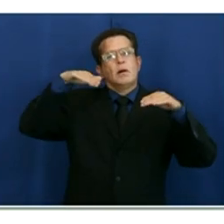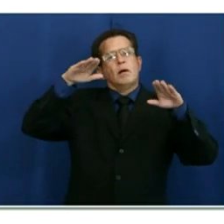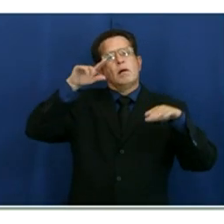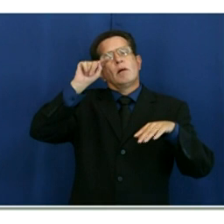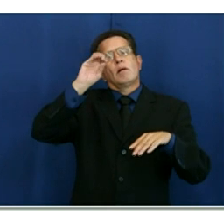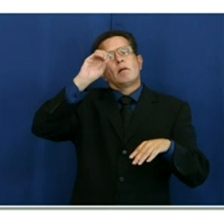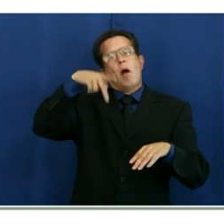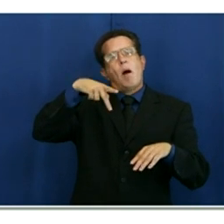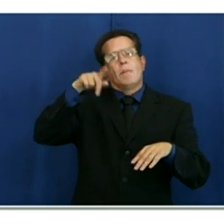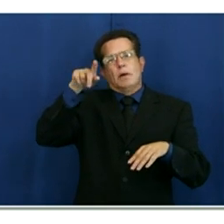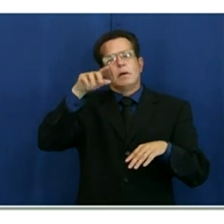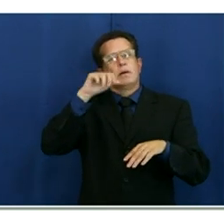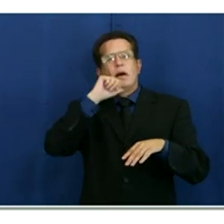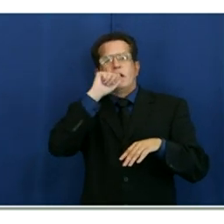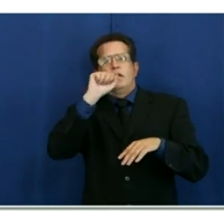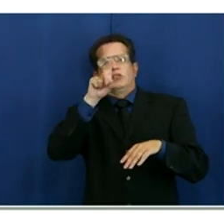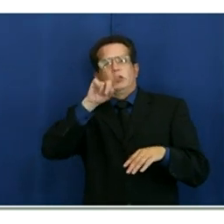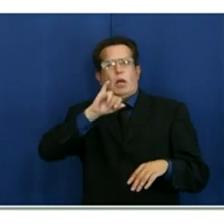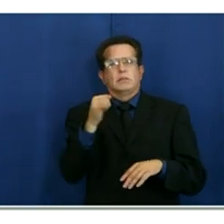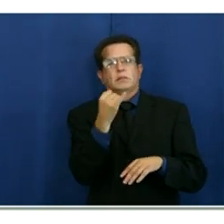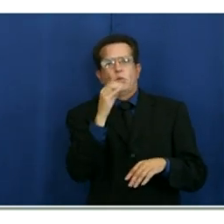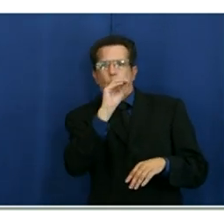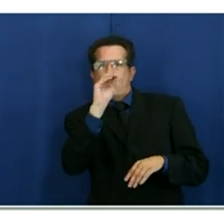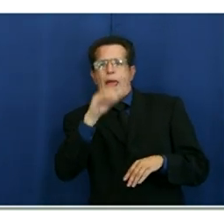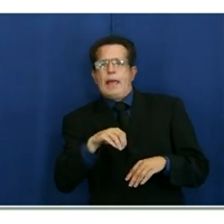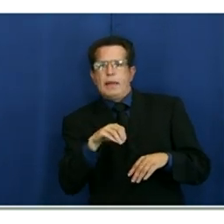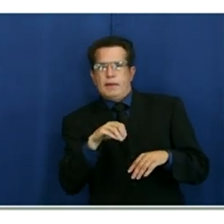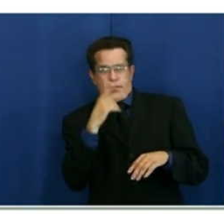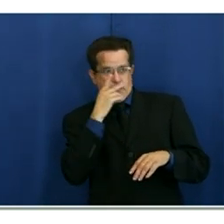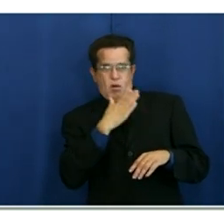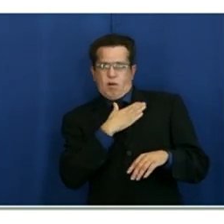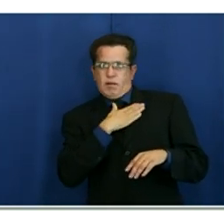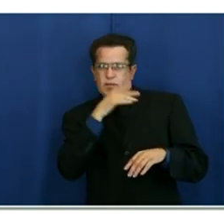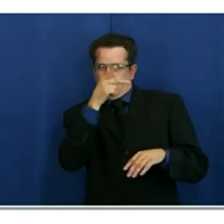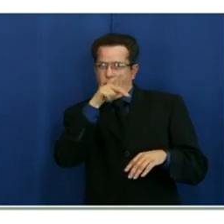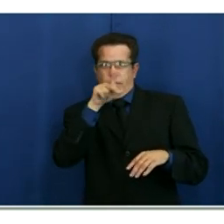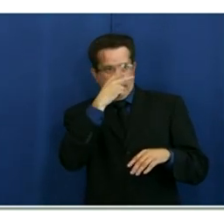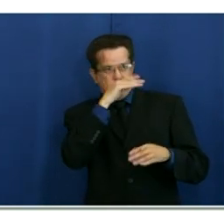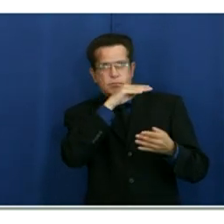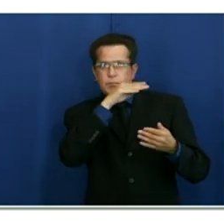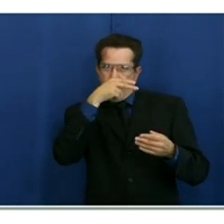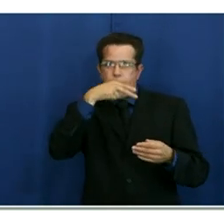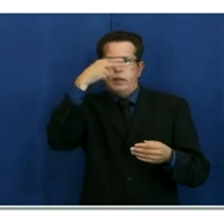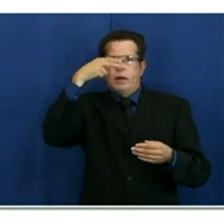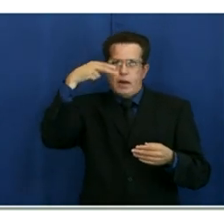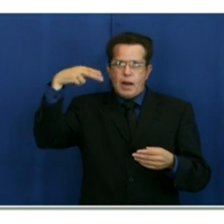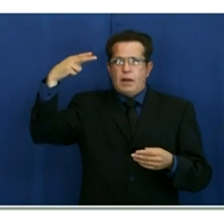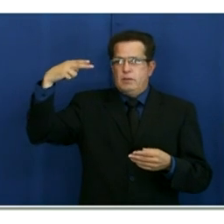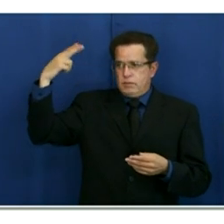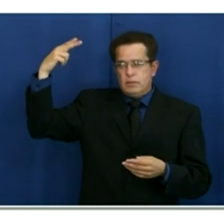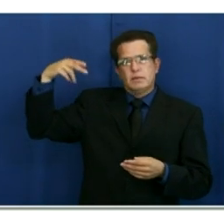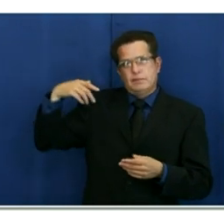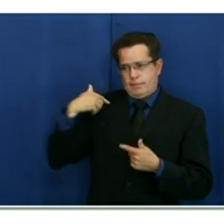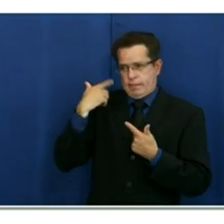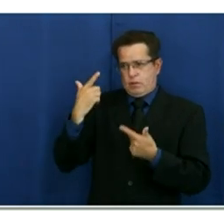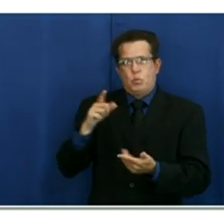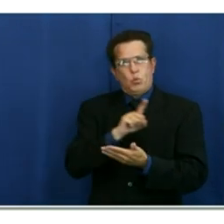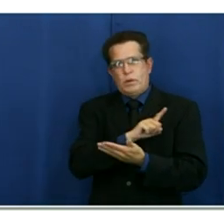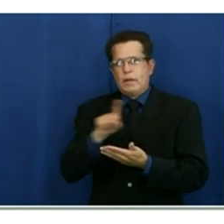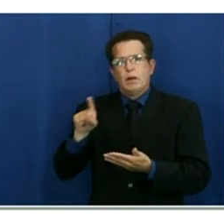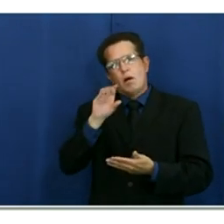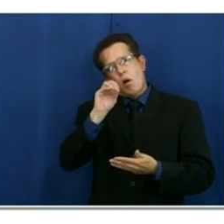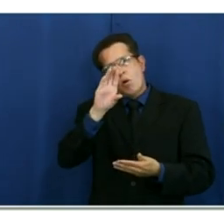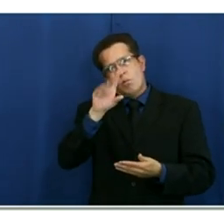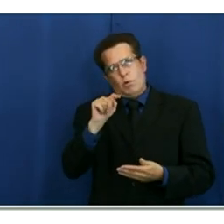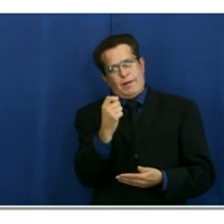the unadjusted case rates. And as you can see, we've slowly been going up since last week on October